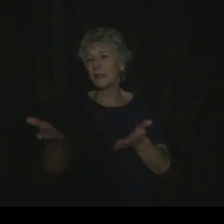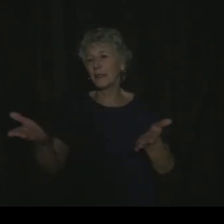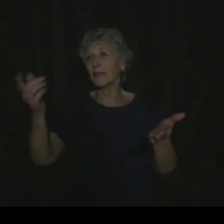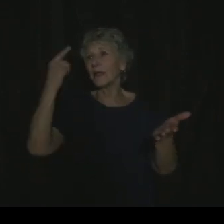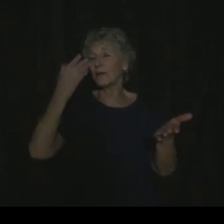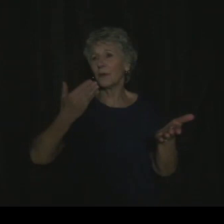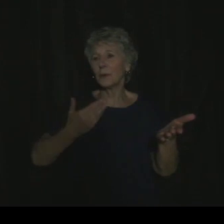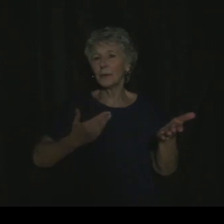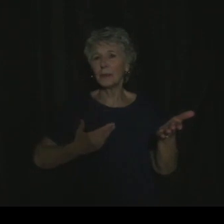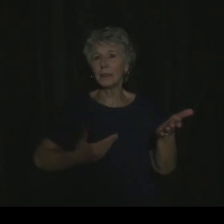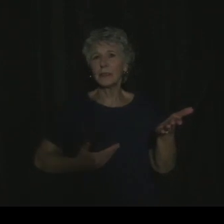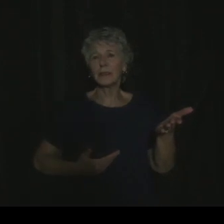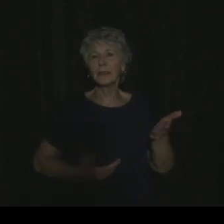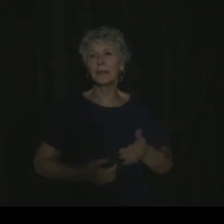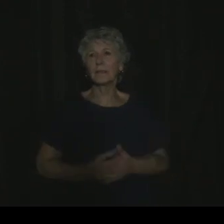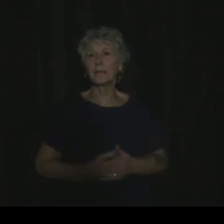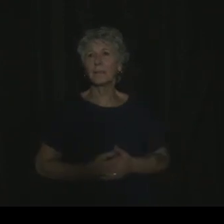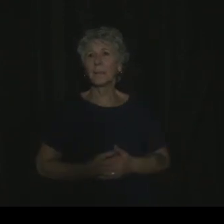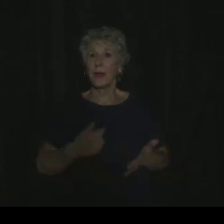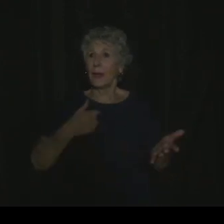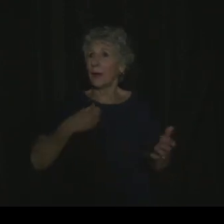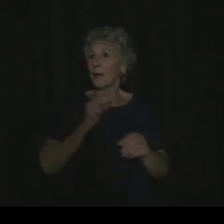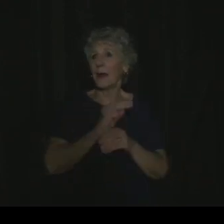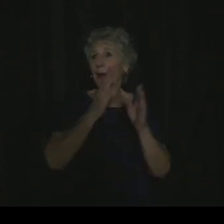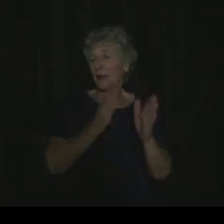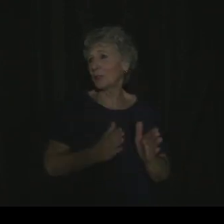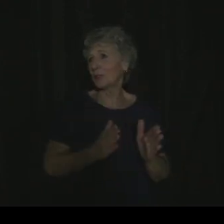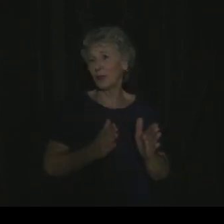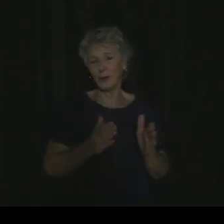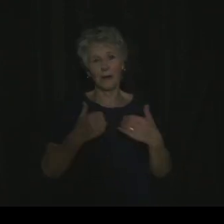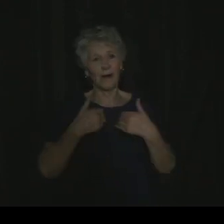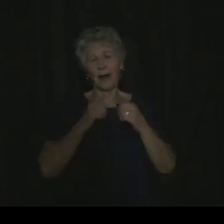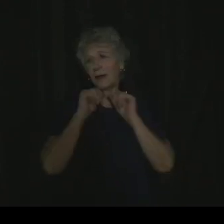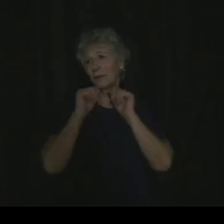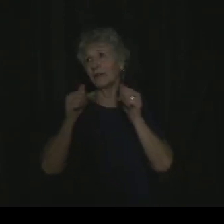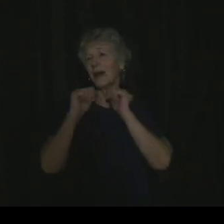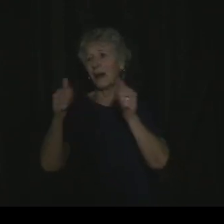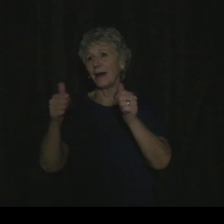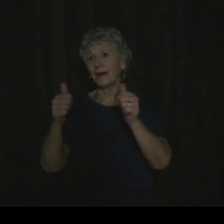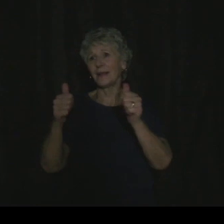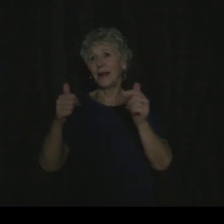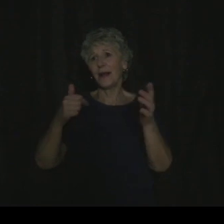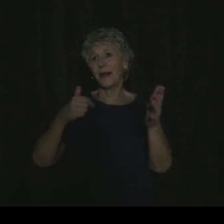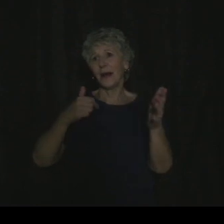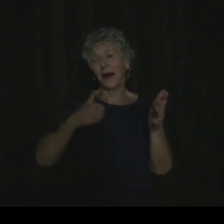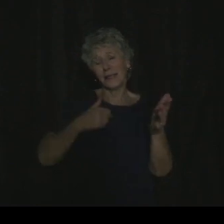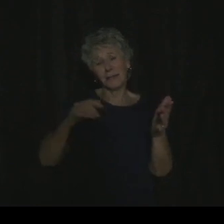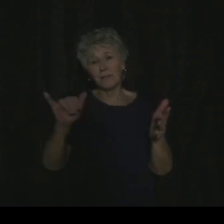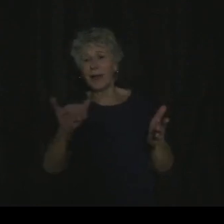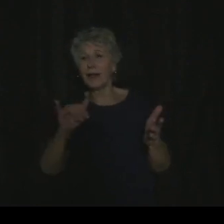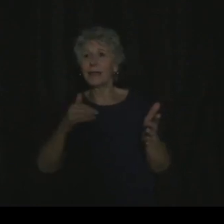mercy there for me. I my master have denied,